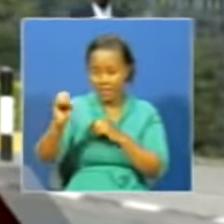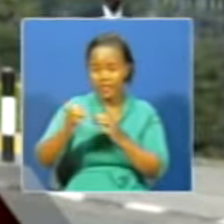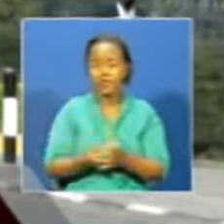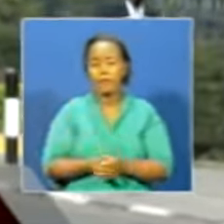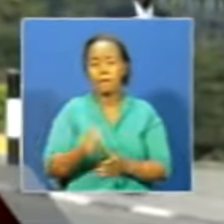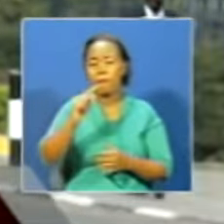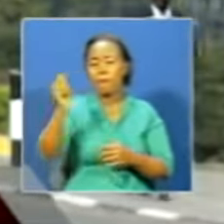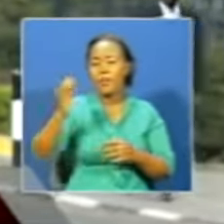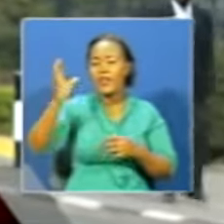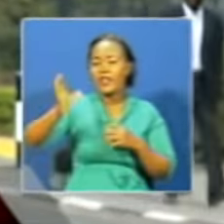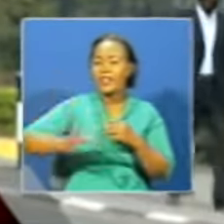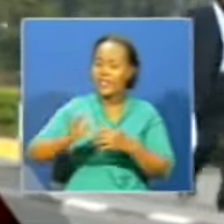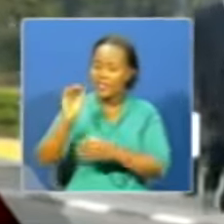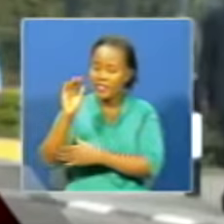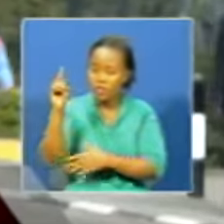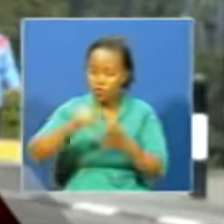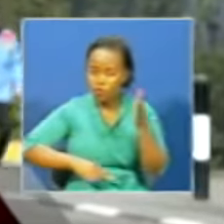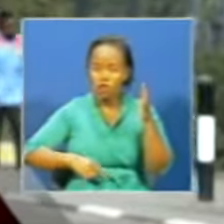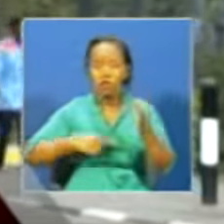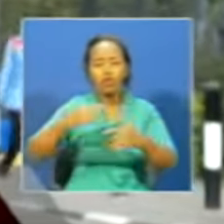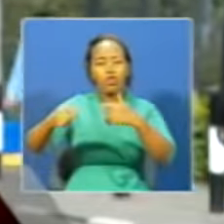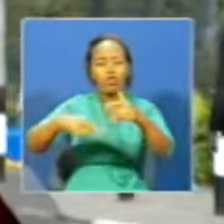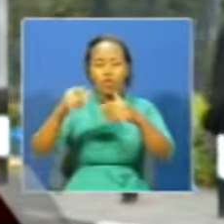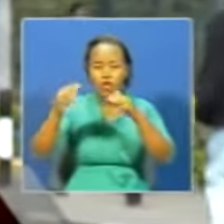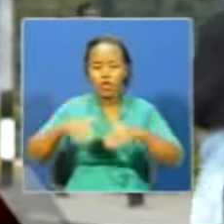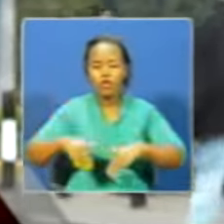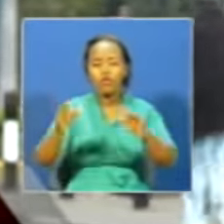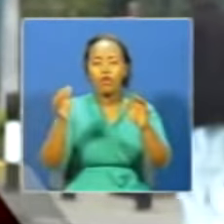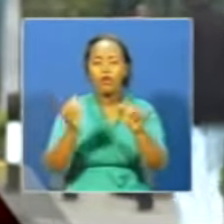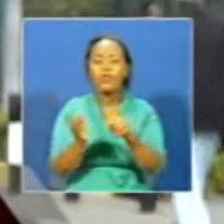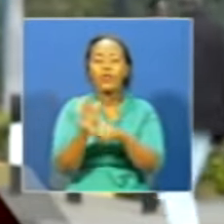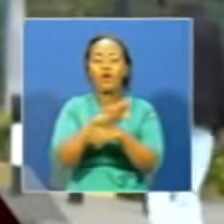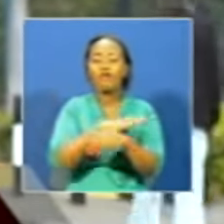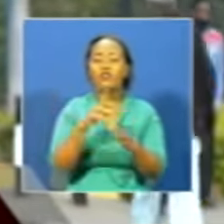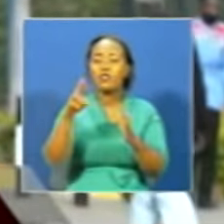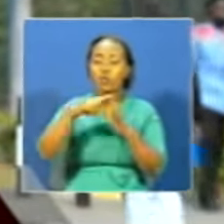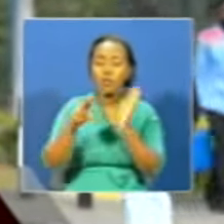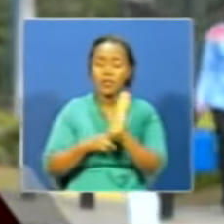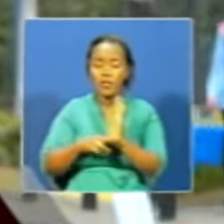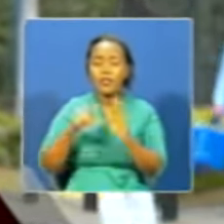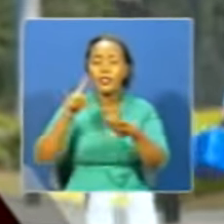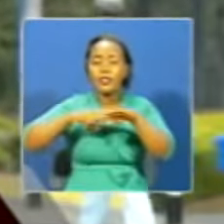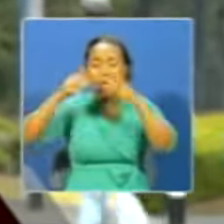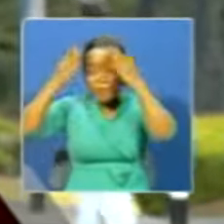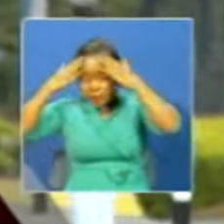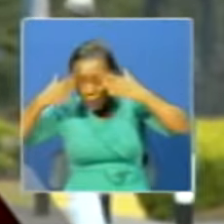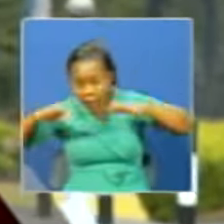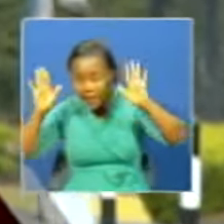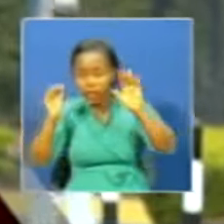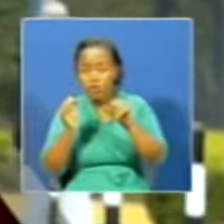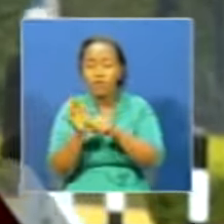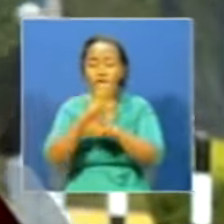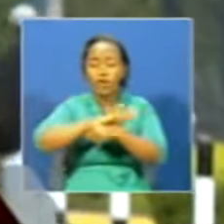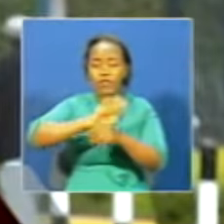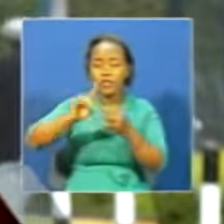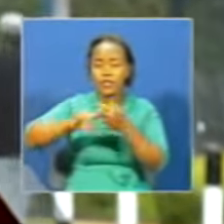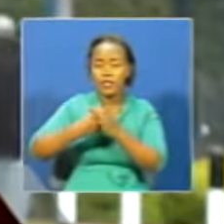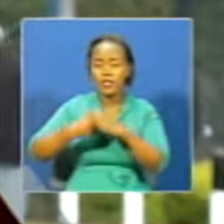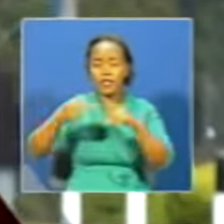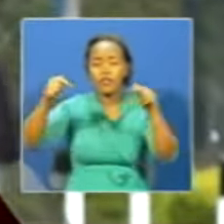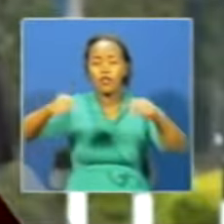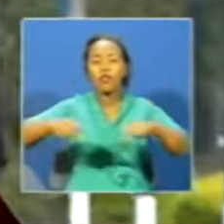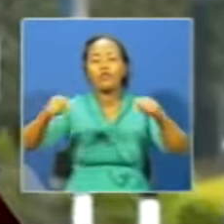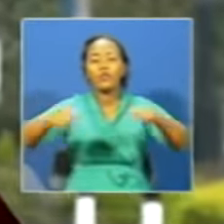continue observing the COVID-19 protocols as a nationwide campaign on the pandemic kicks off. Reporting for